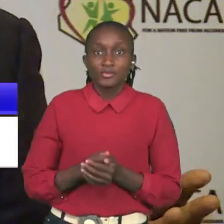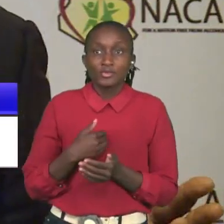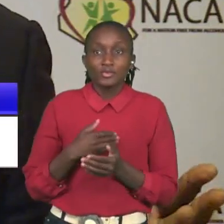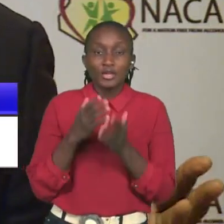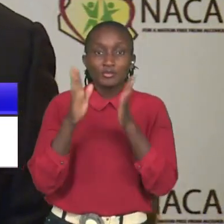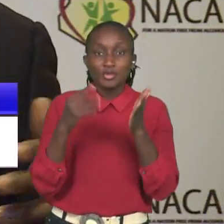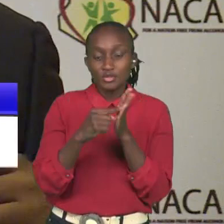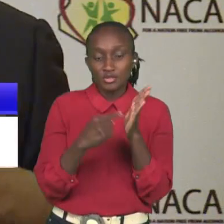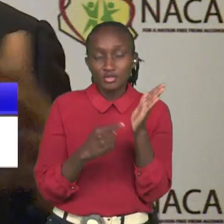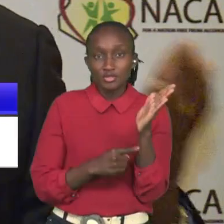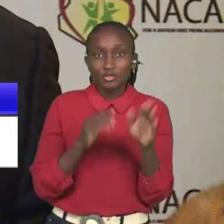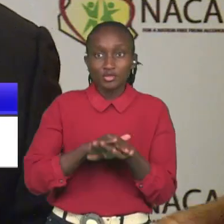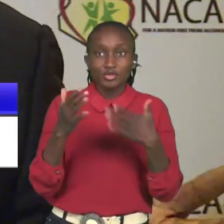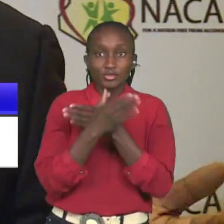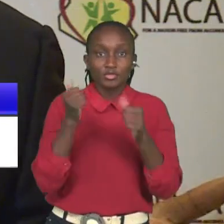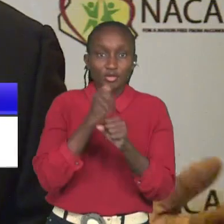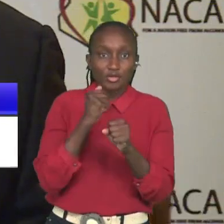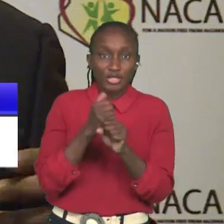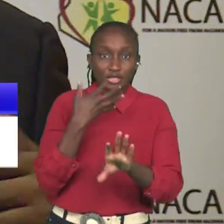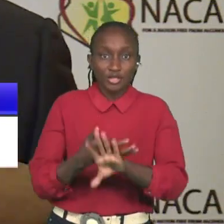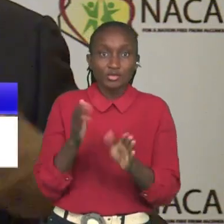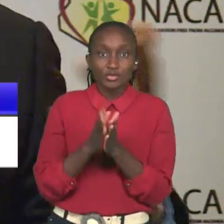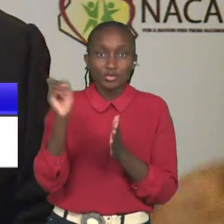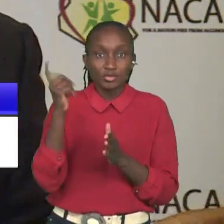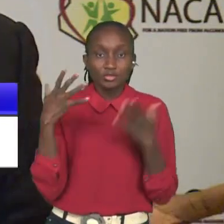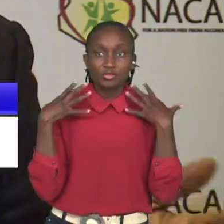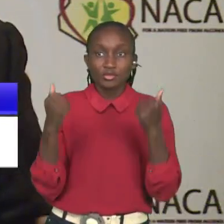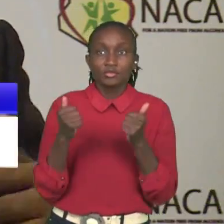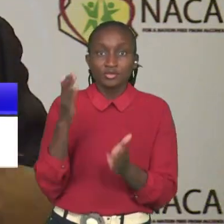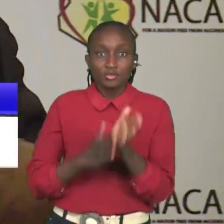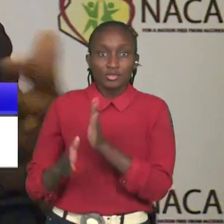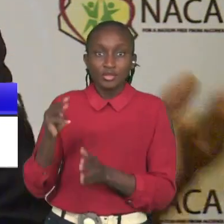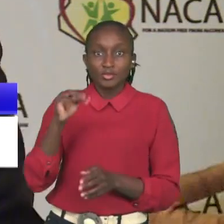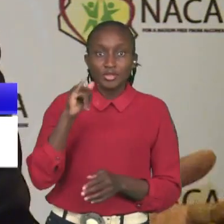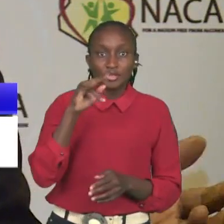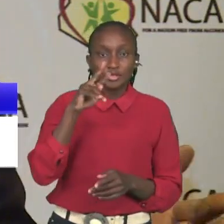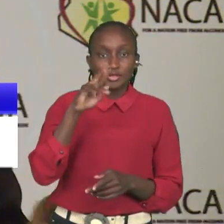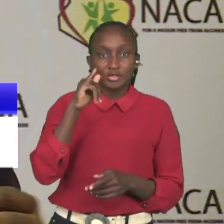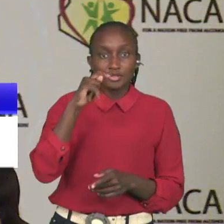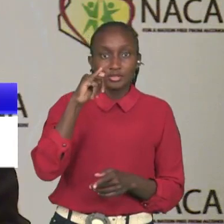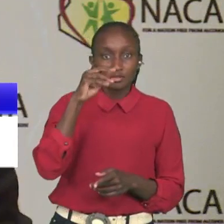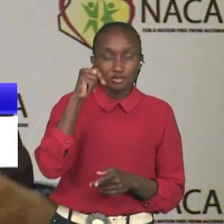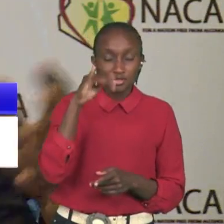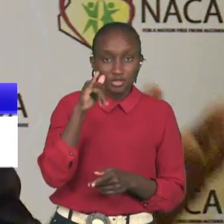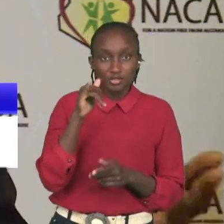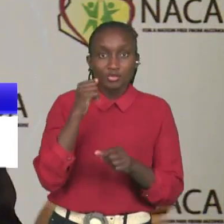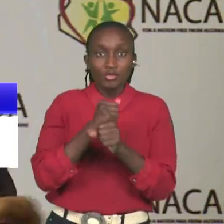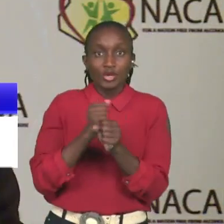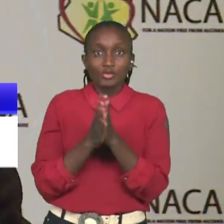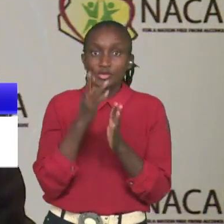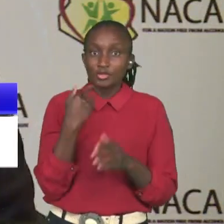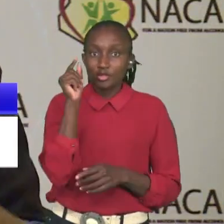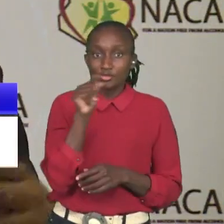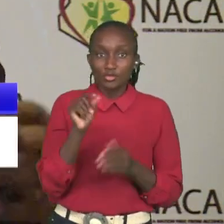from the president. We are now working very hard with the Ministry of Health to reorganize Miritini and work with the Red Cross and the